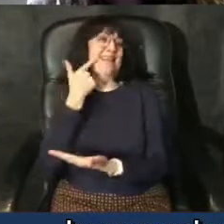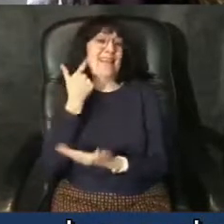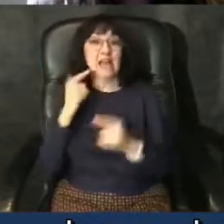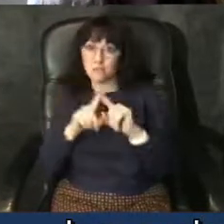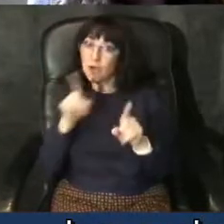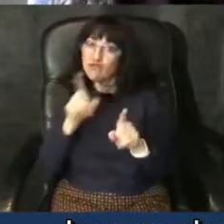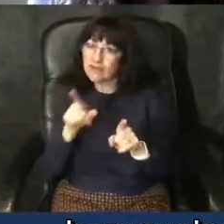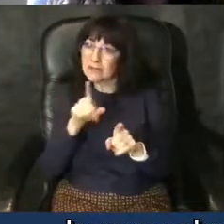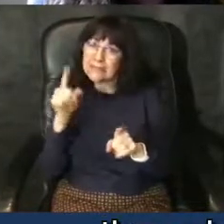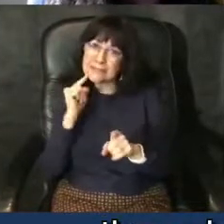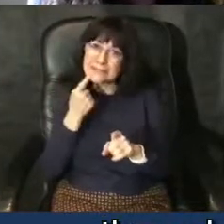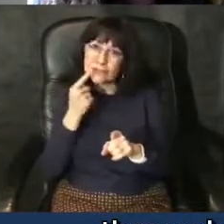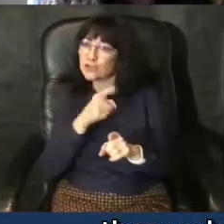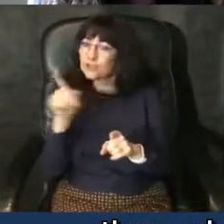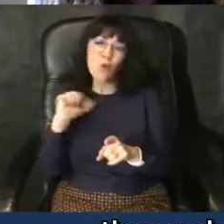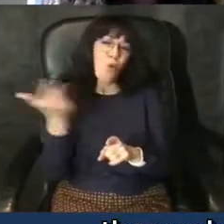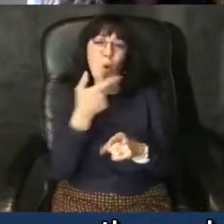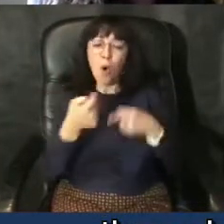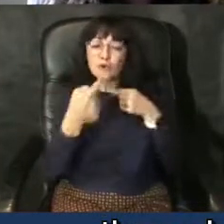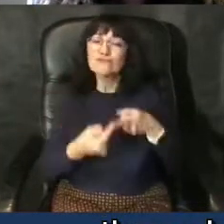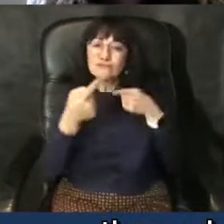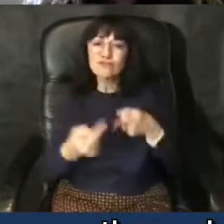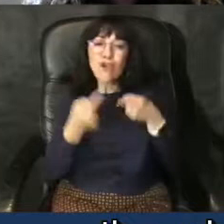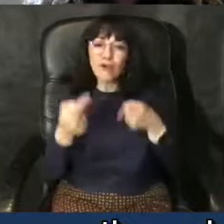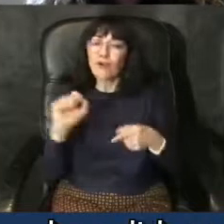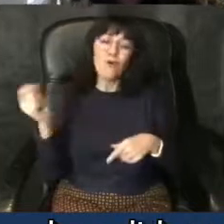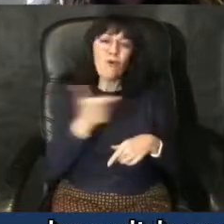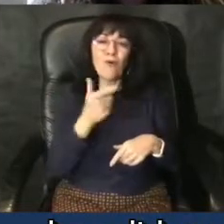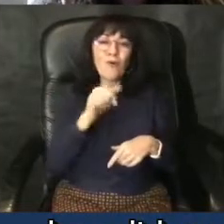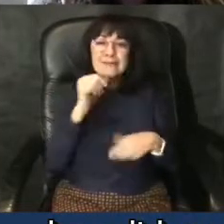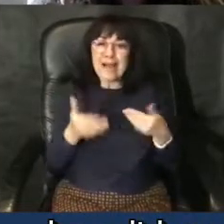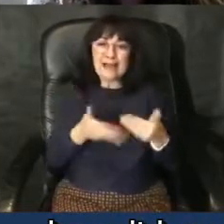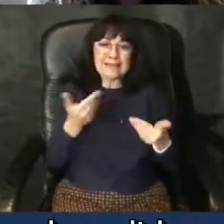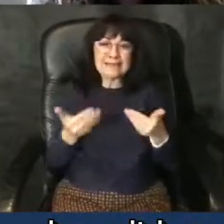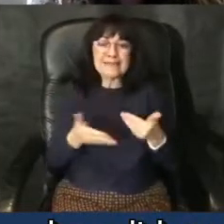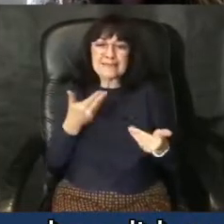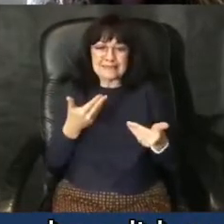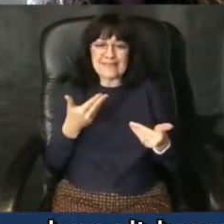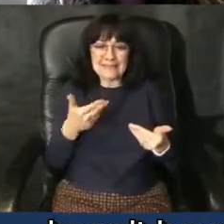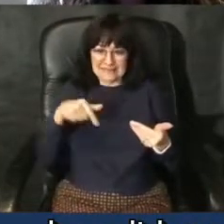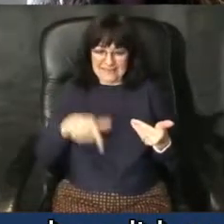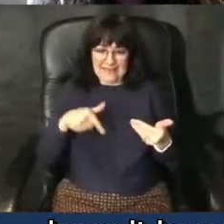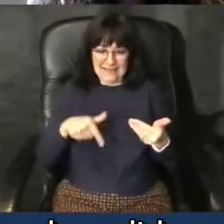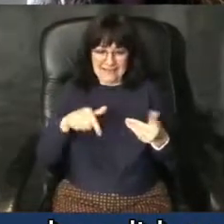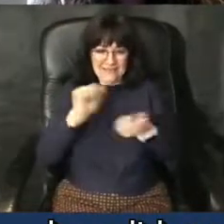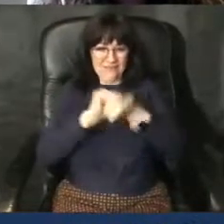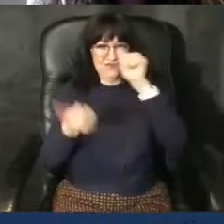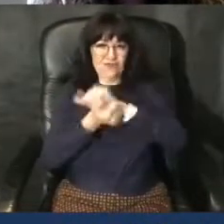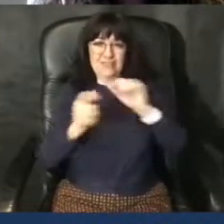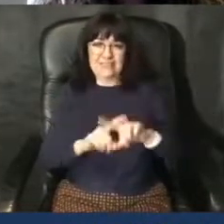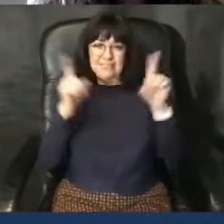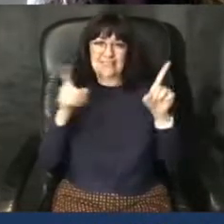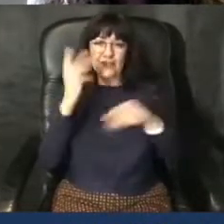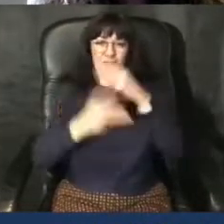we're all struggling through this. I don't think there's a single person who hasn't been affected. So I think we have to recognize that when you